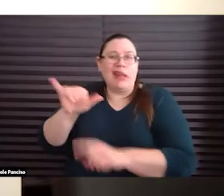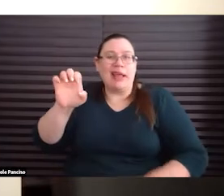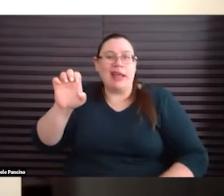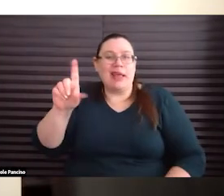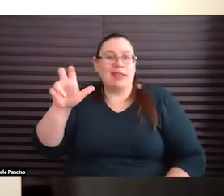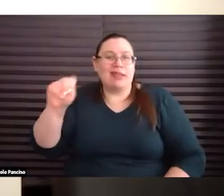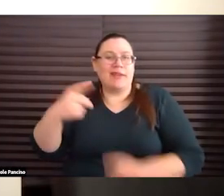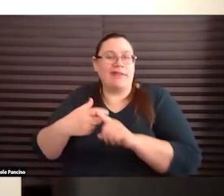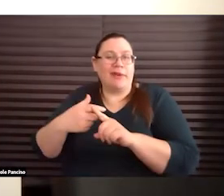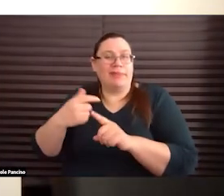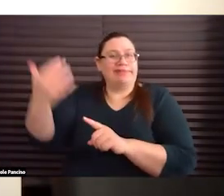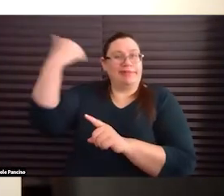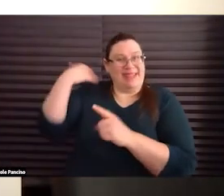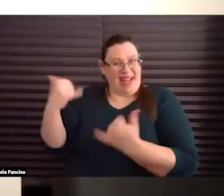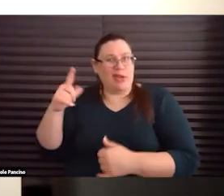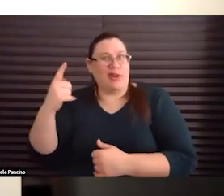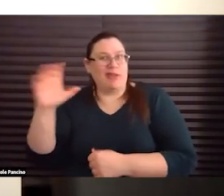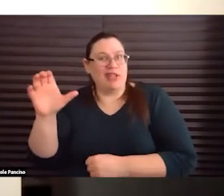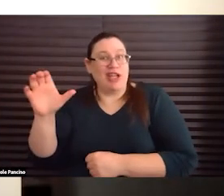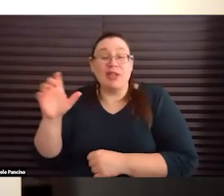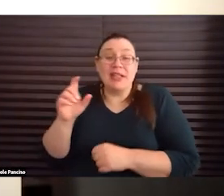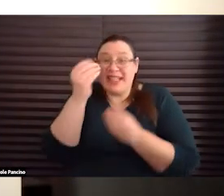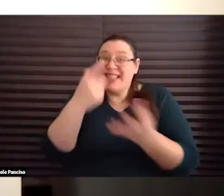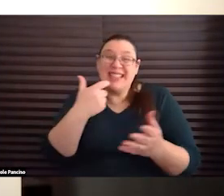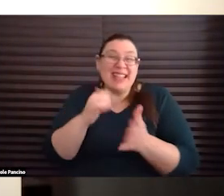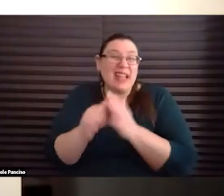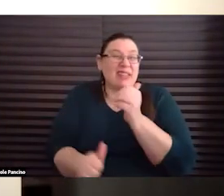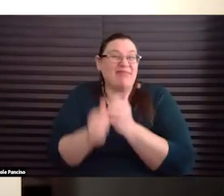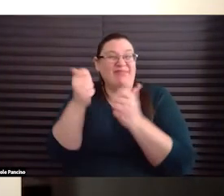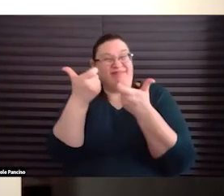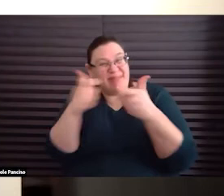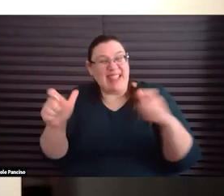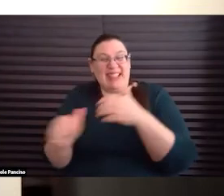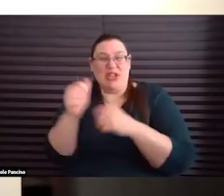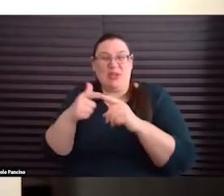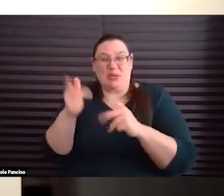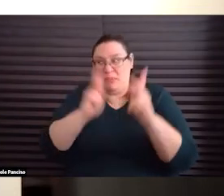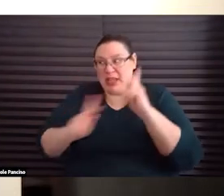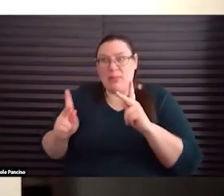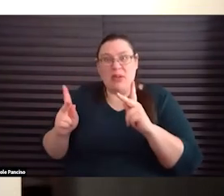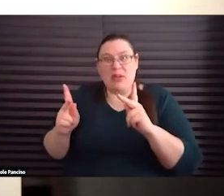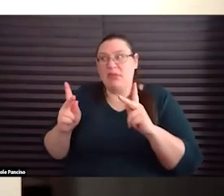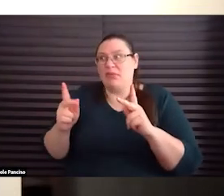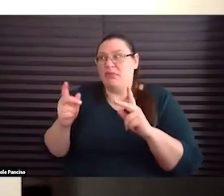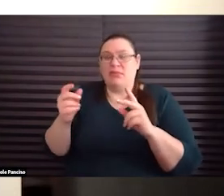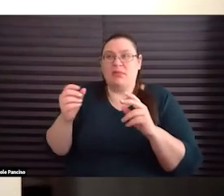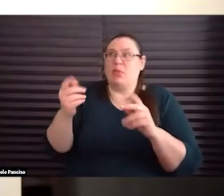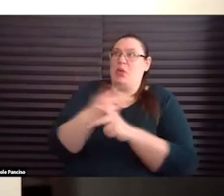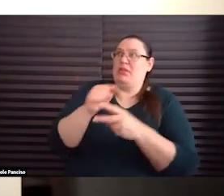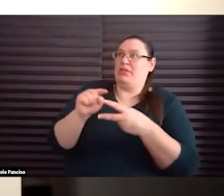says it's the greatest danger to mankind there is ahead of nuclear war. But I'm